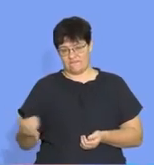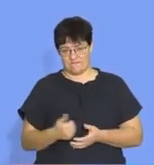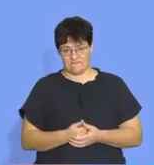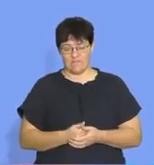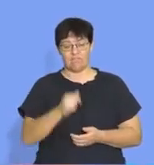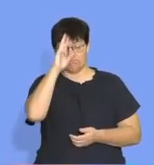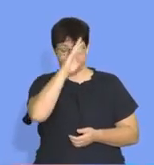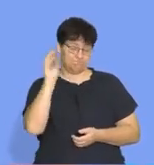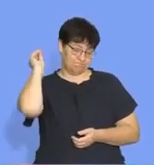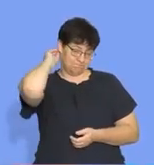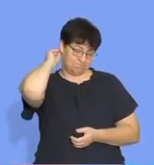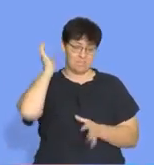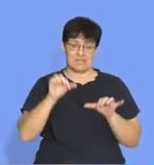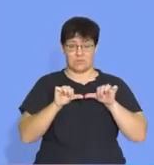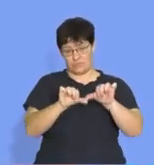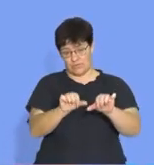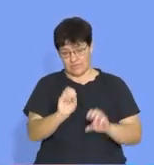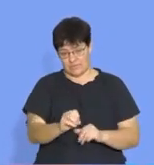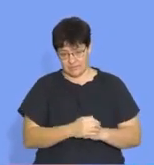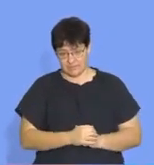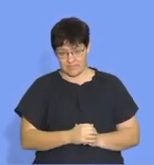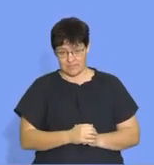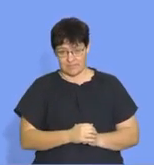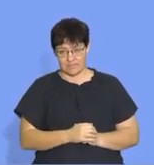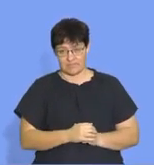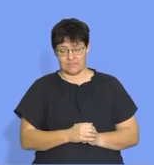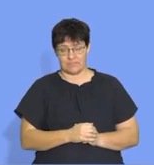remember that as we're going through these questions. Now,